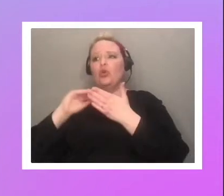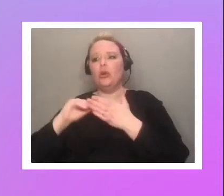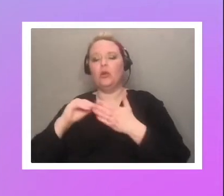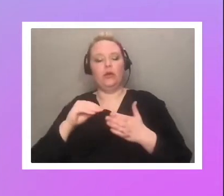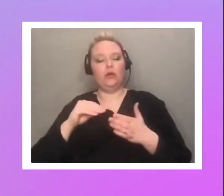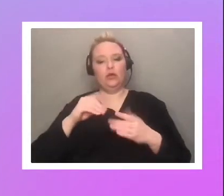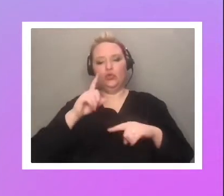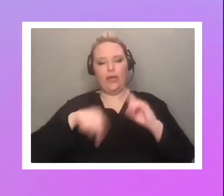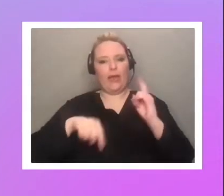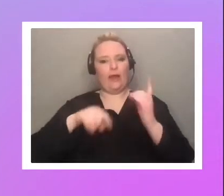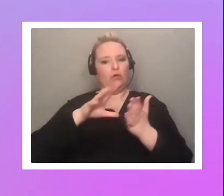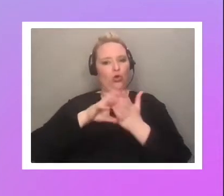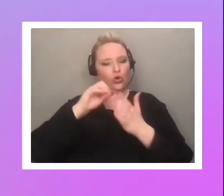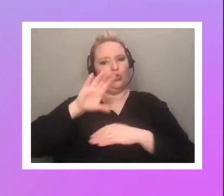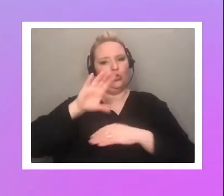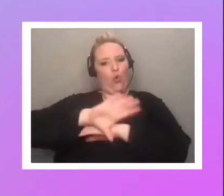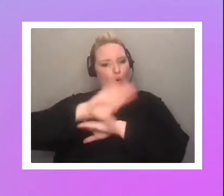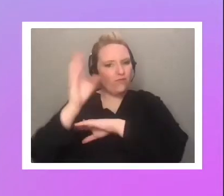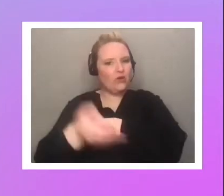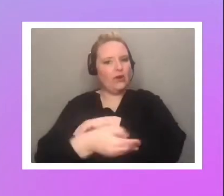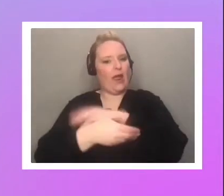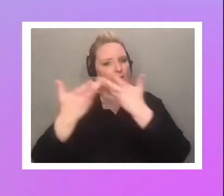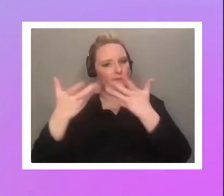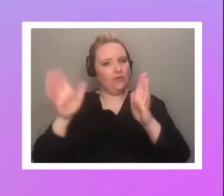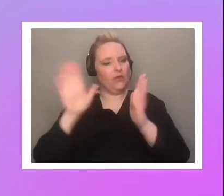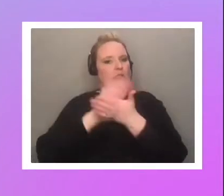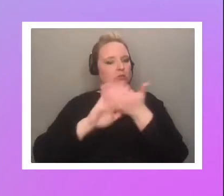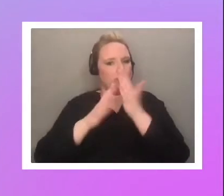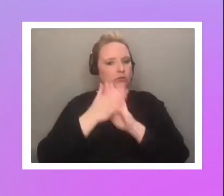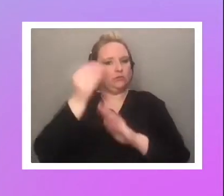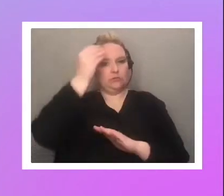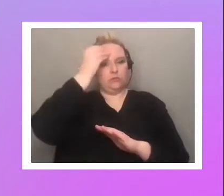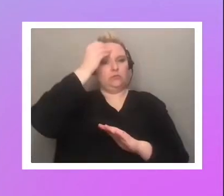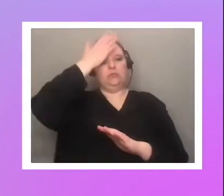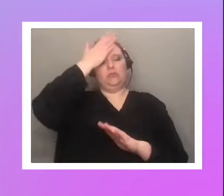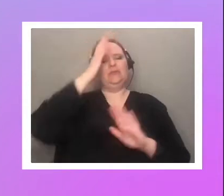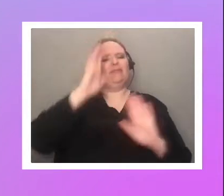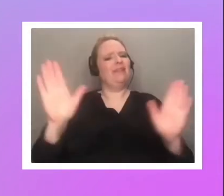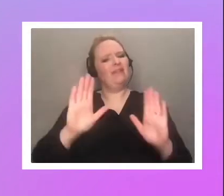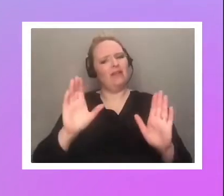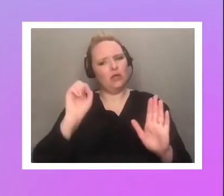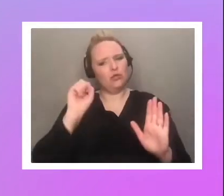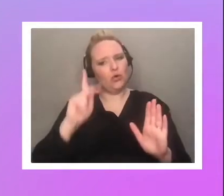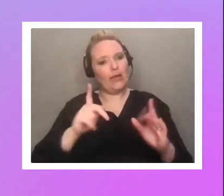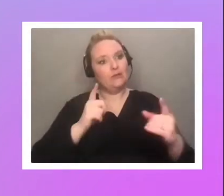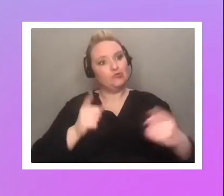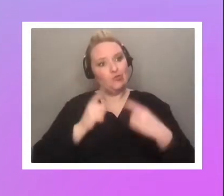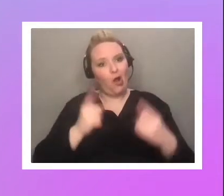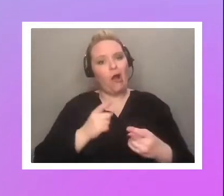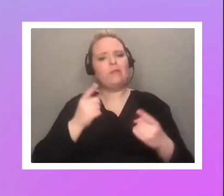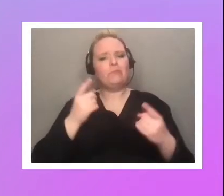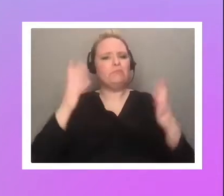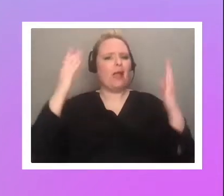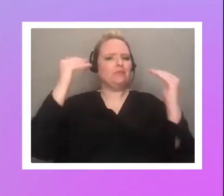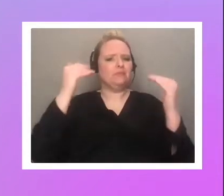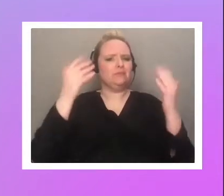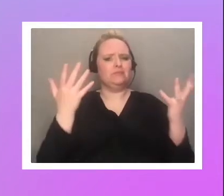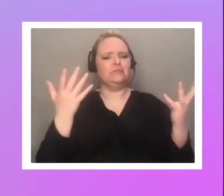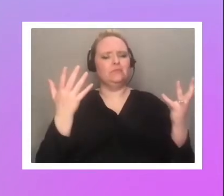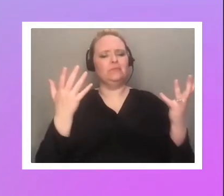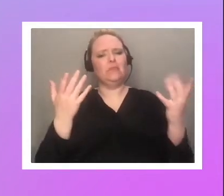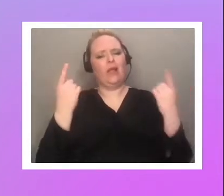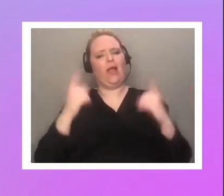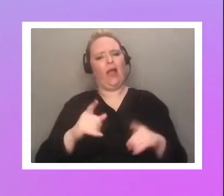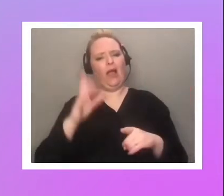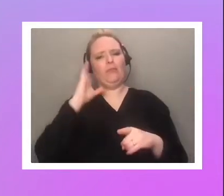techniques and methodologies overnight. So it's okay to struggle with this as you're learning. I mean,